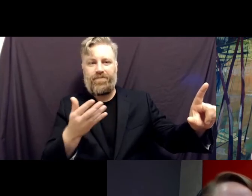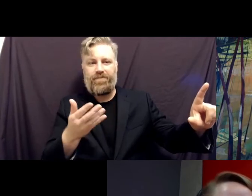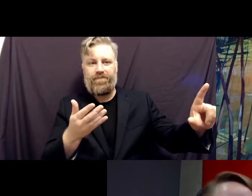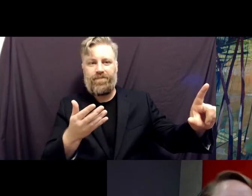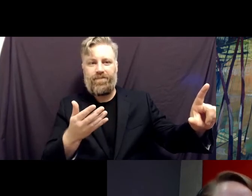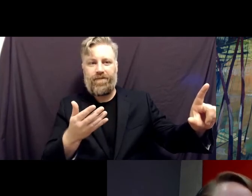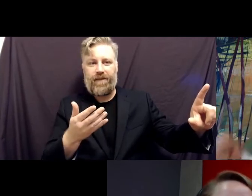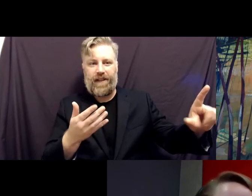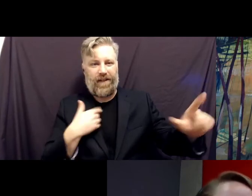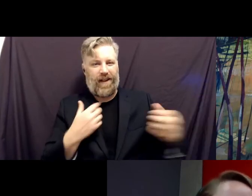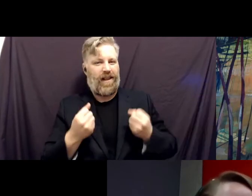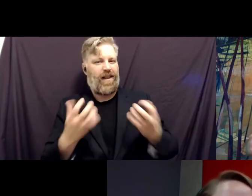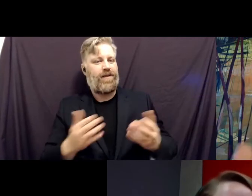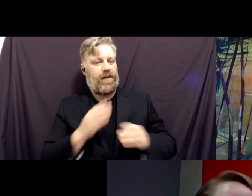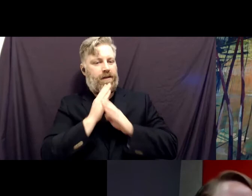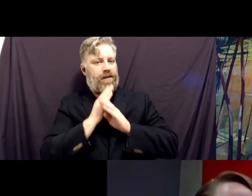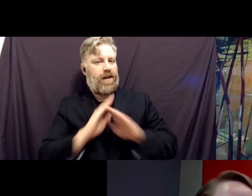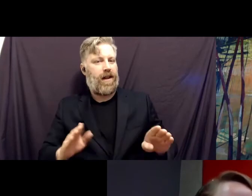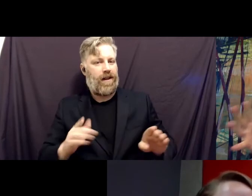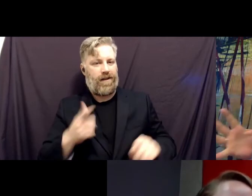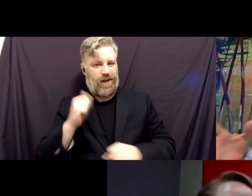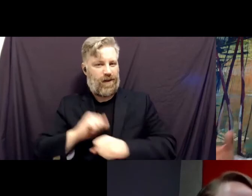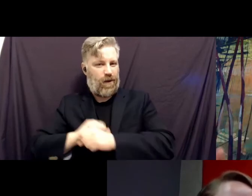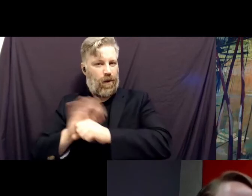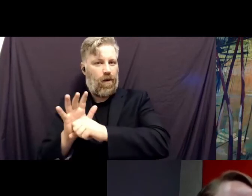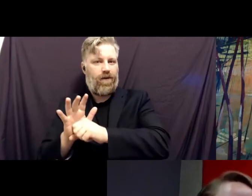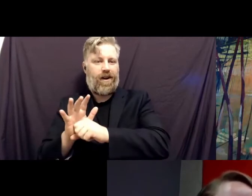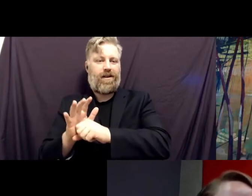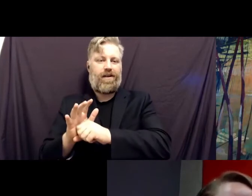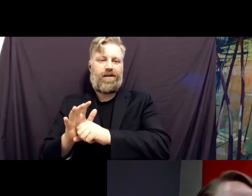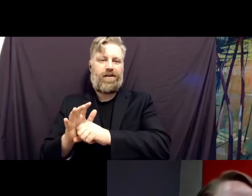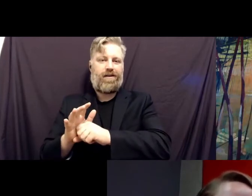silence, you know, the Corona and all the